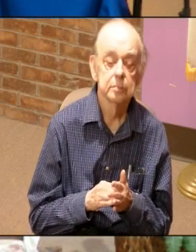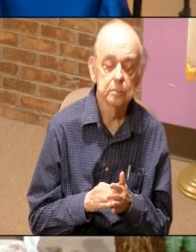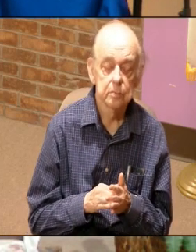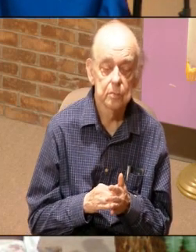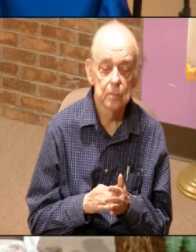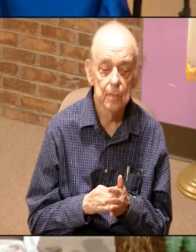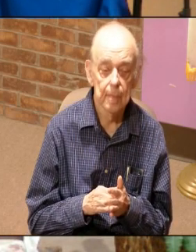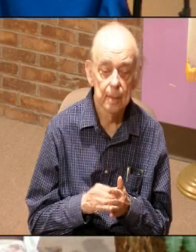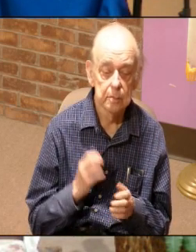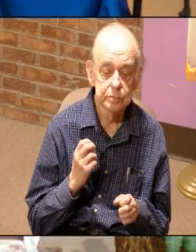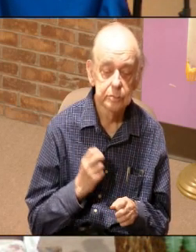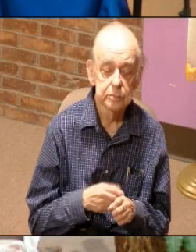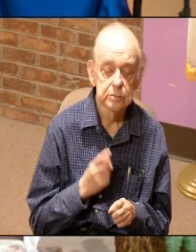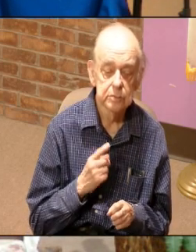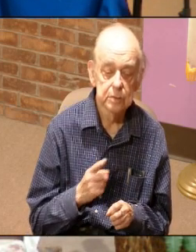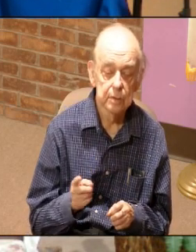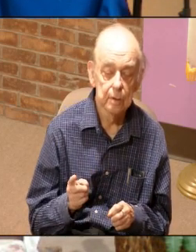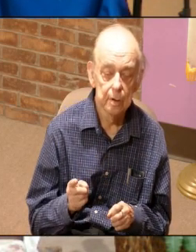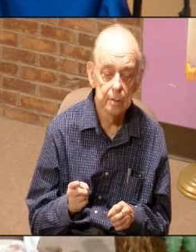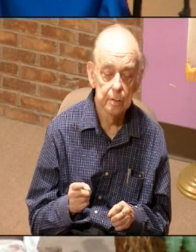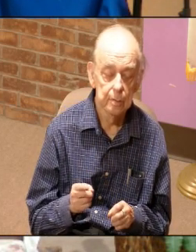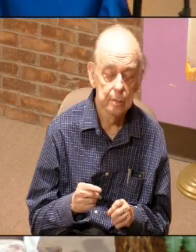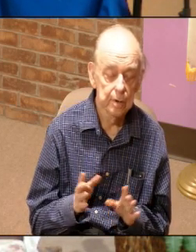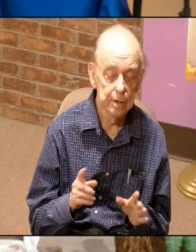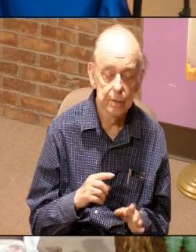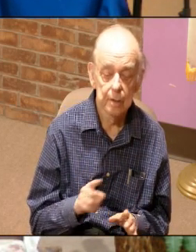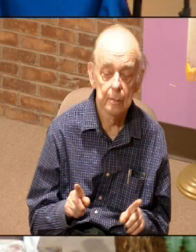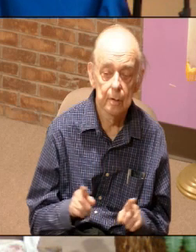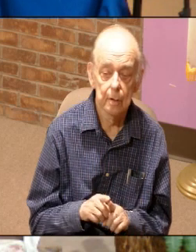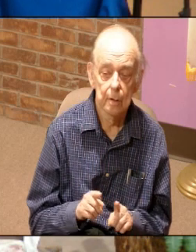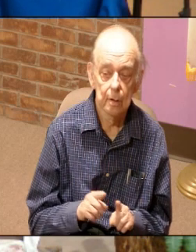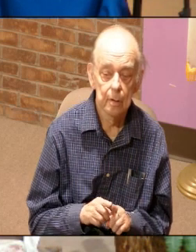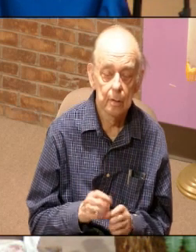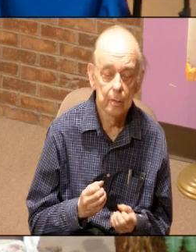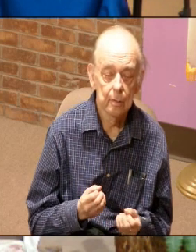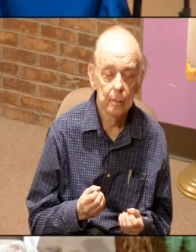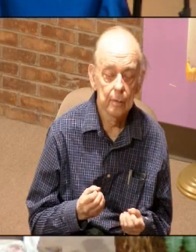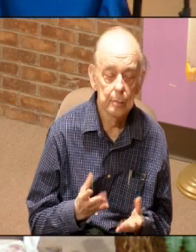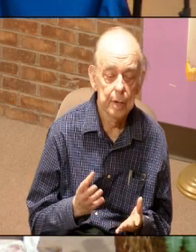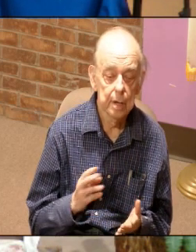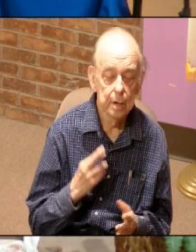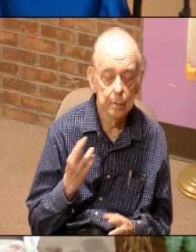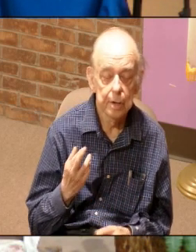It was really hard for them to turn her loose too for a lot of reasons.